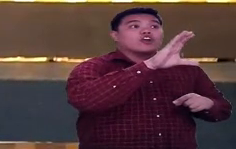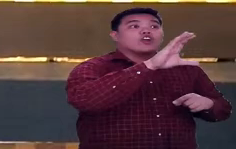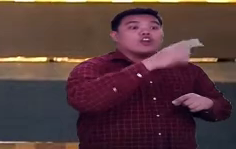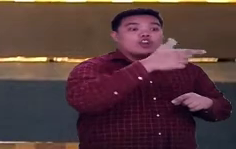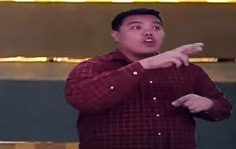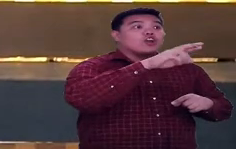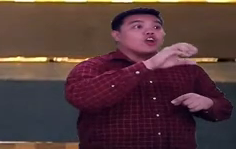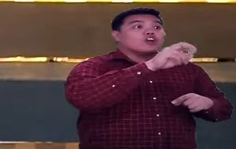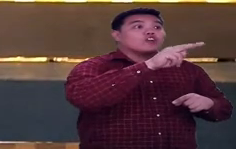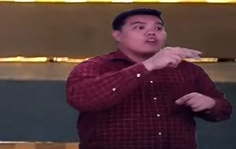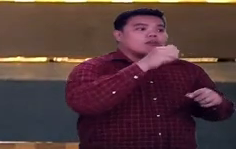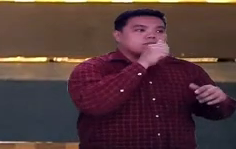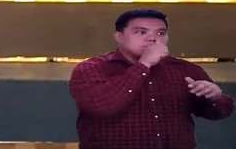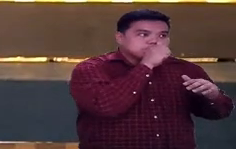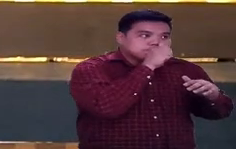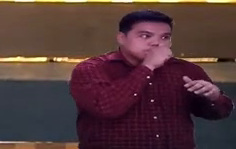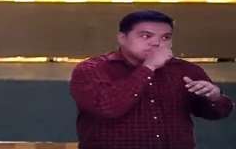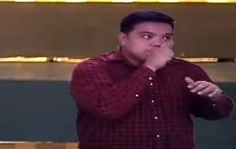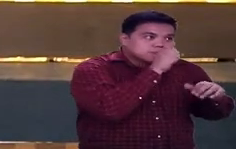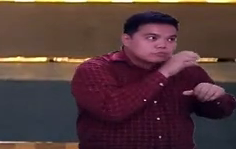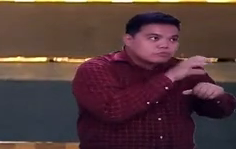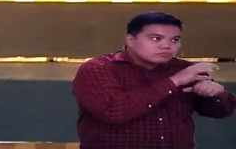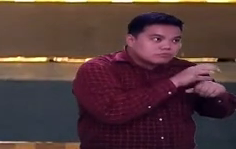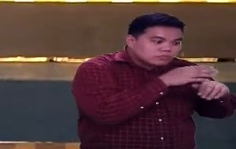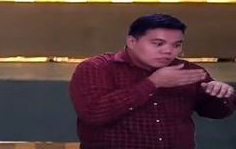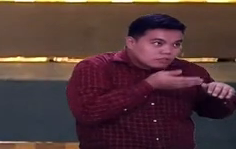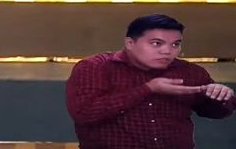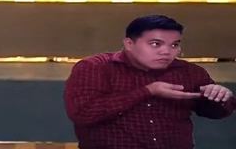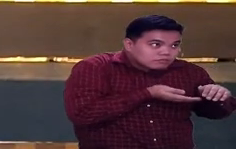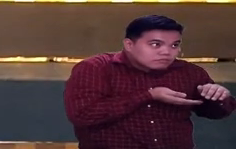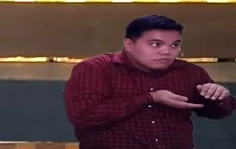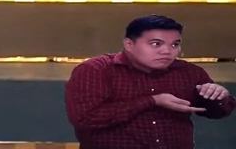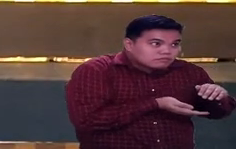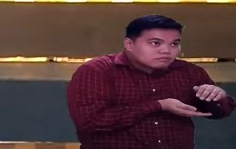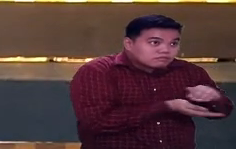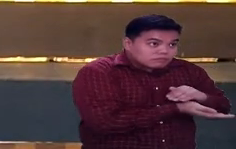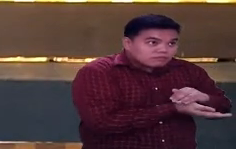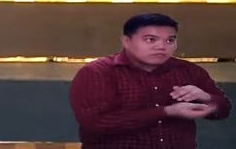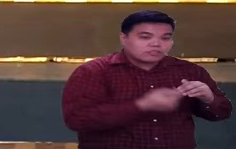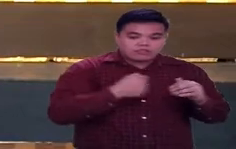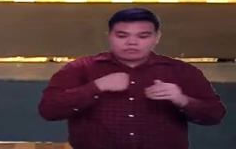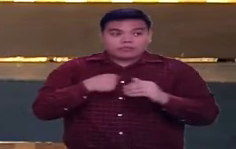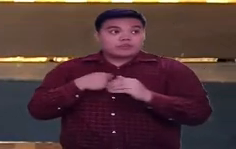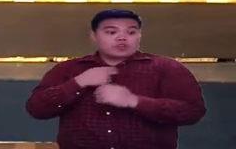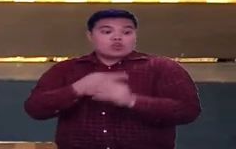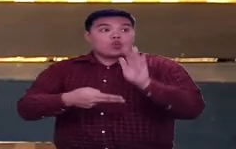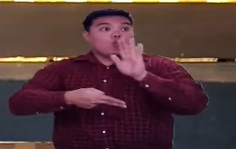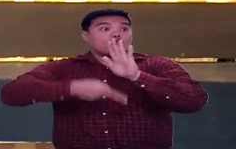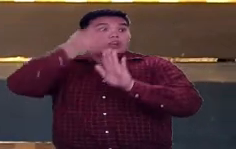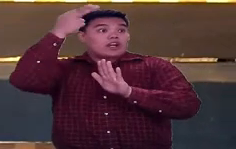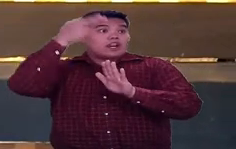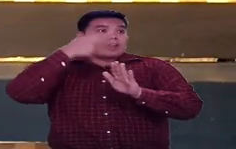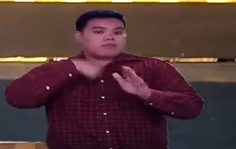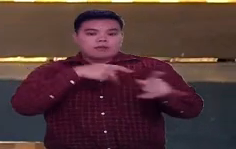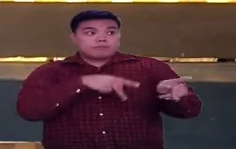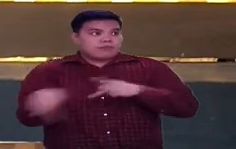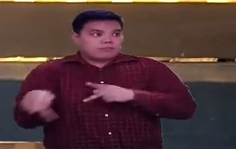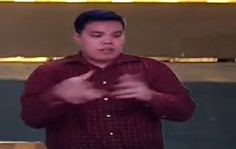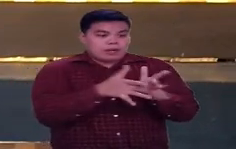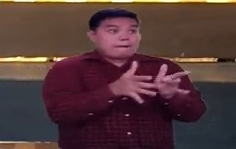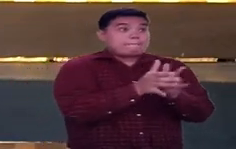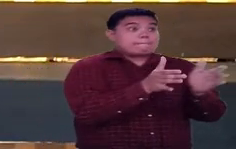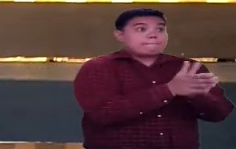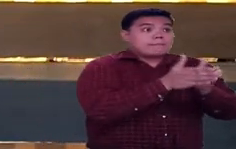secret church. So I had arrived at the hotel, I got prepared, got my